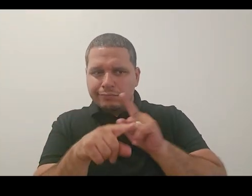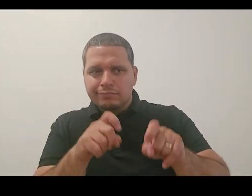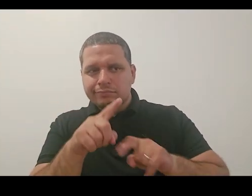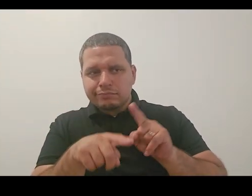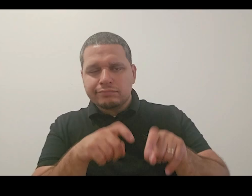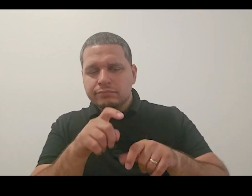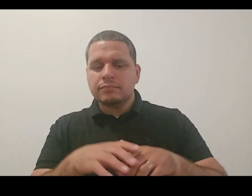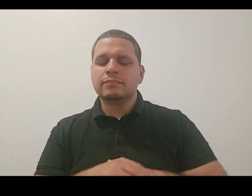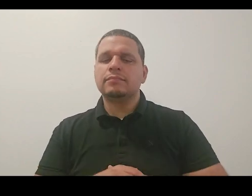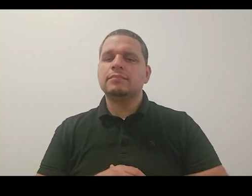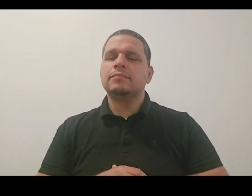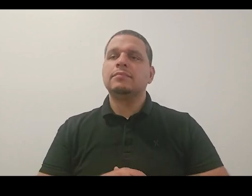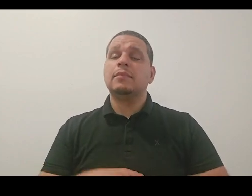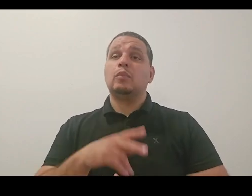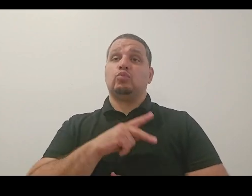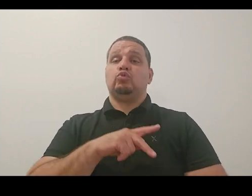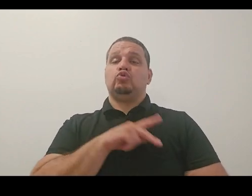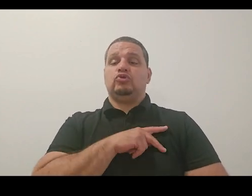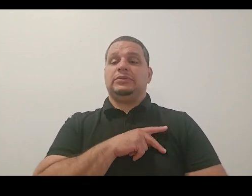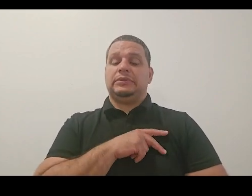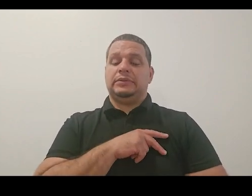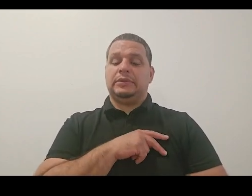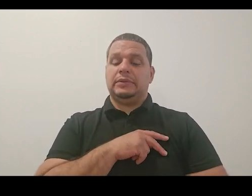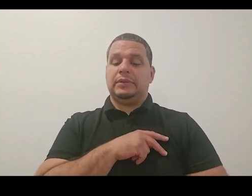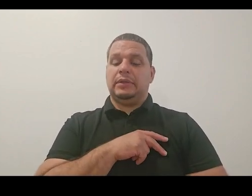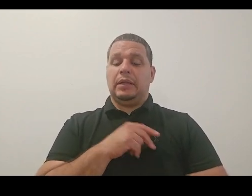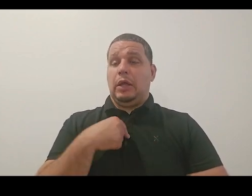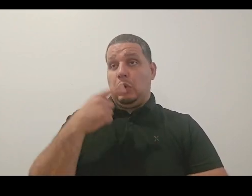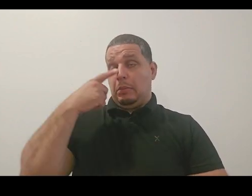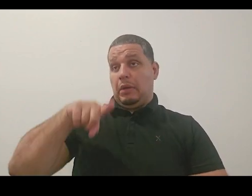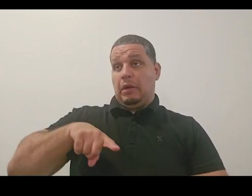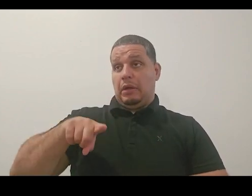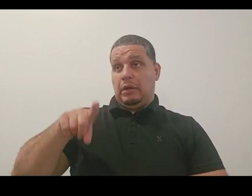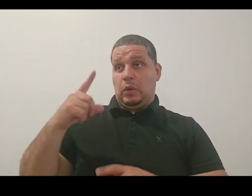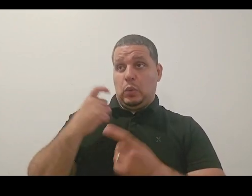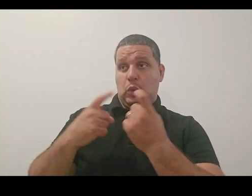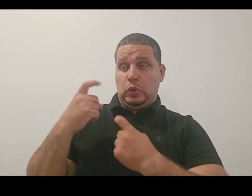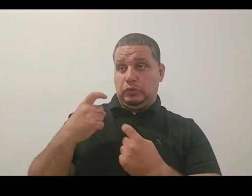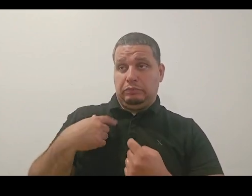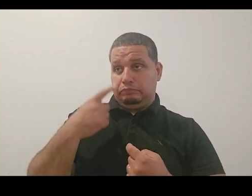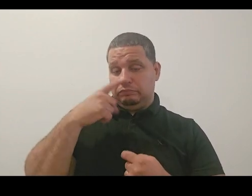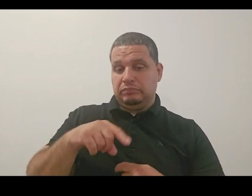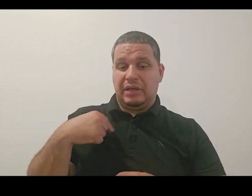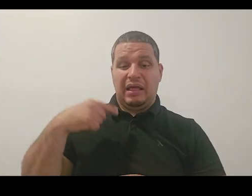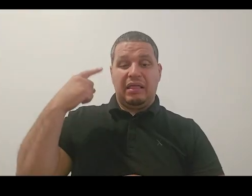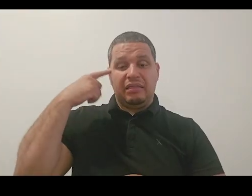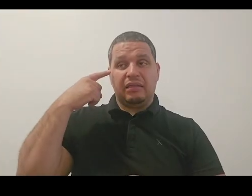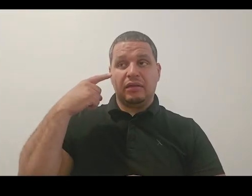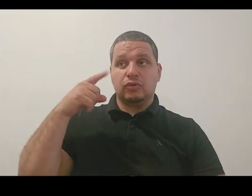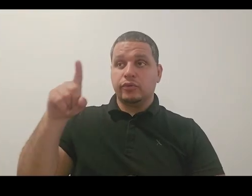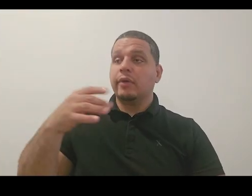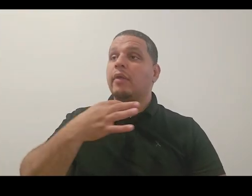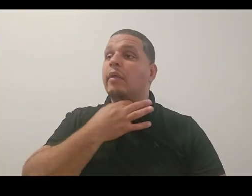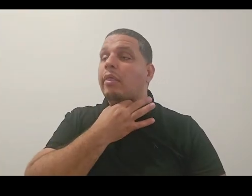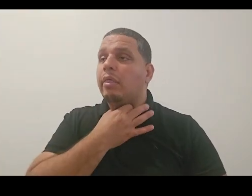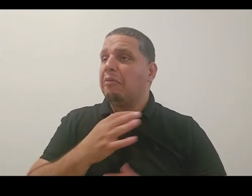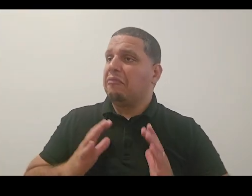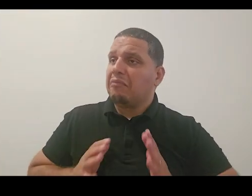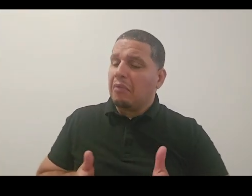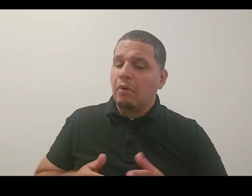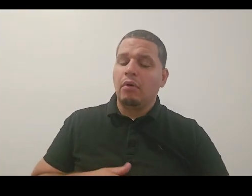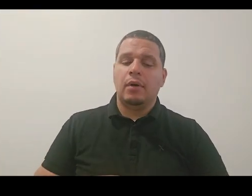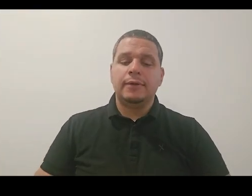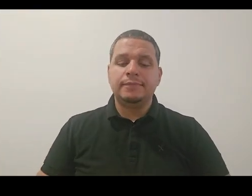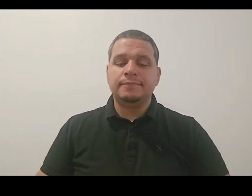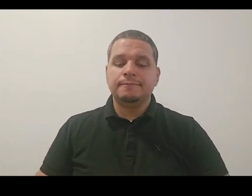lot of questions. Um, Personally, I don't mind questions at all. I think it